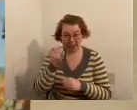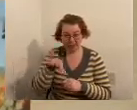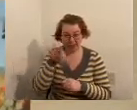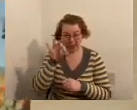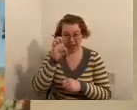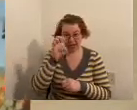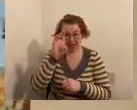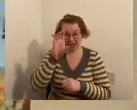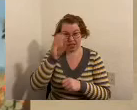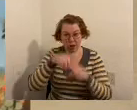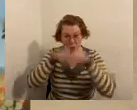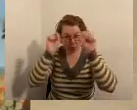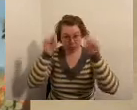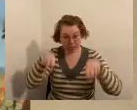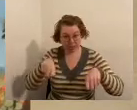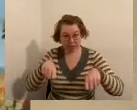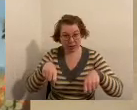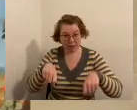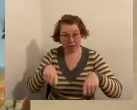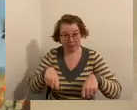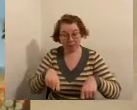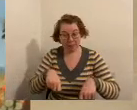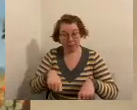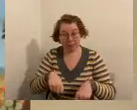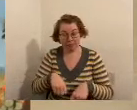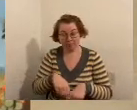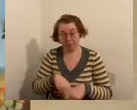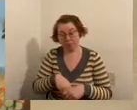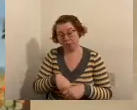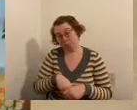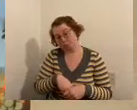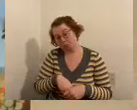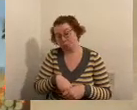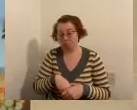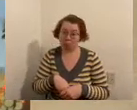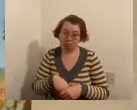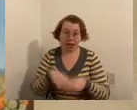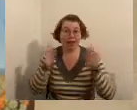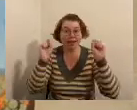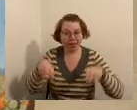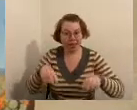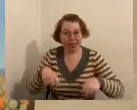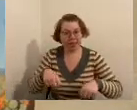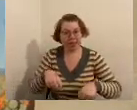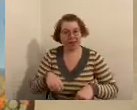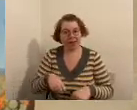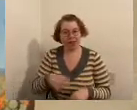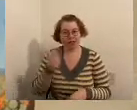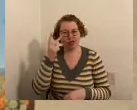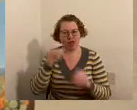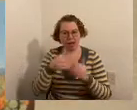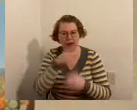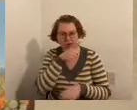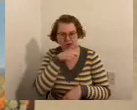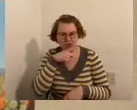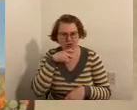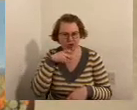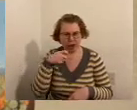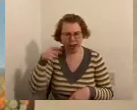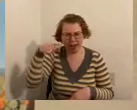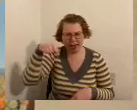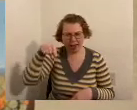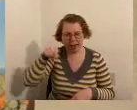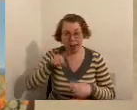find an ecosystem there? You can. Look at how dry it is. But